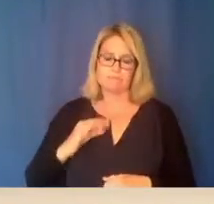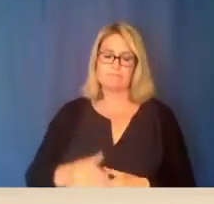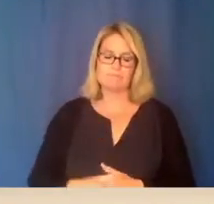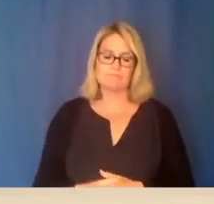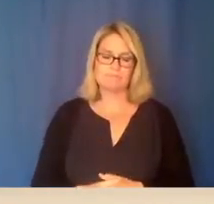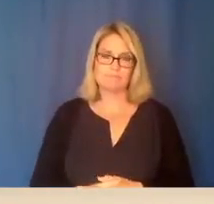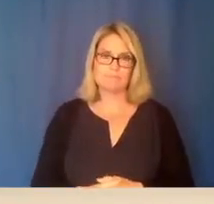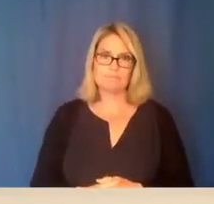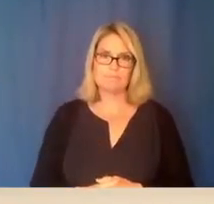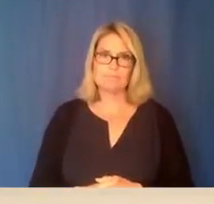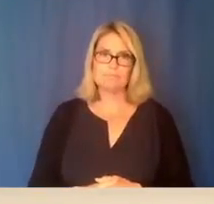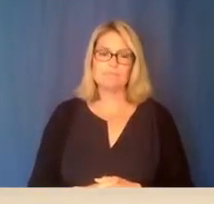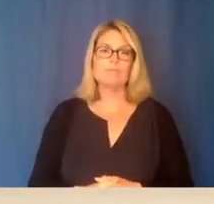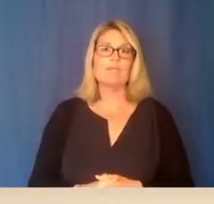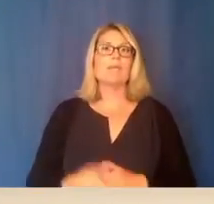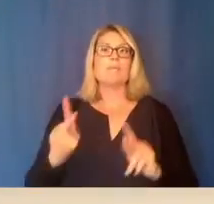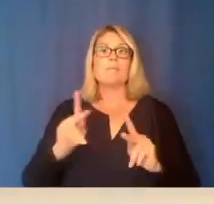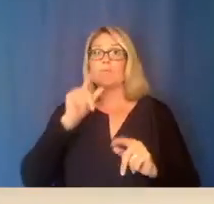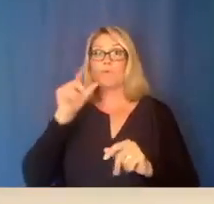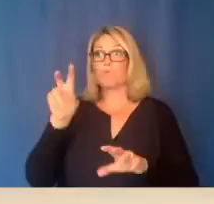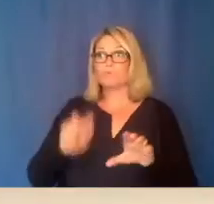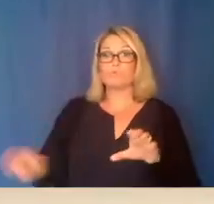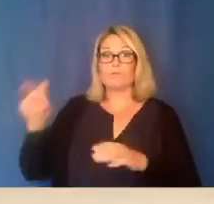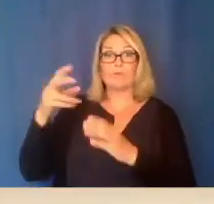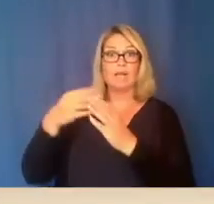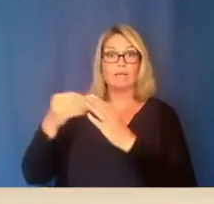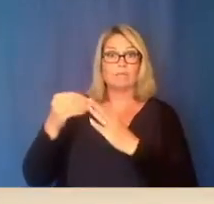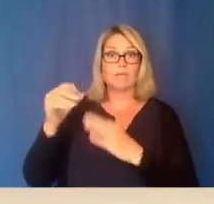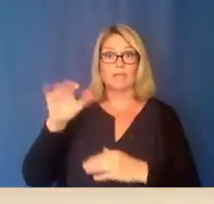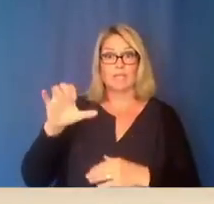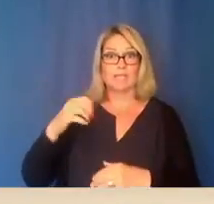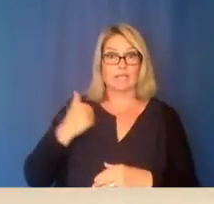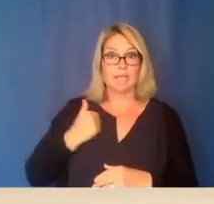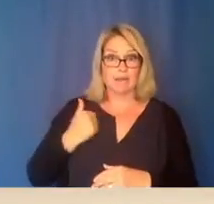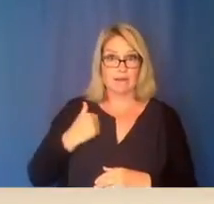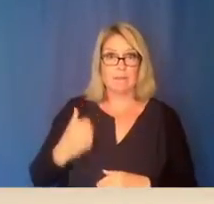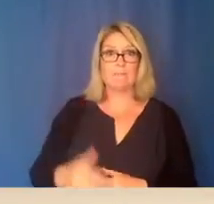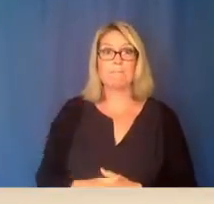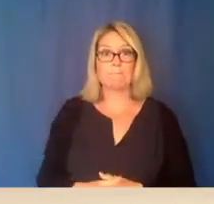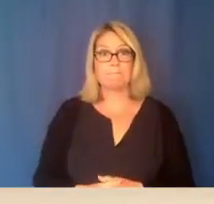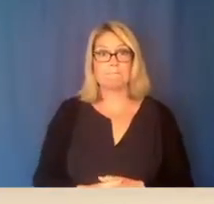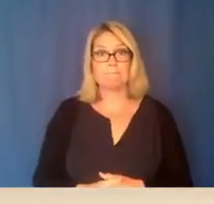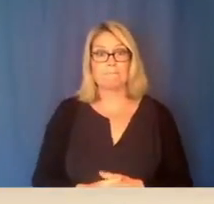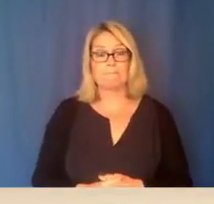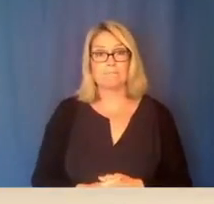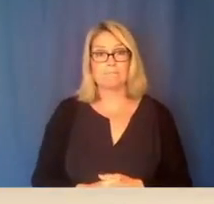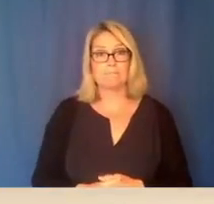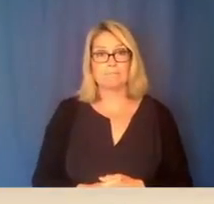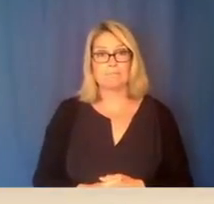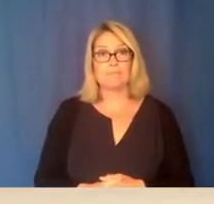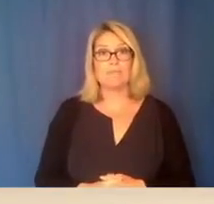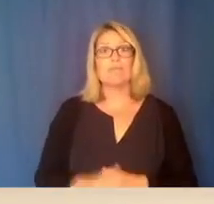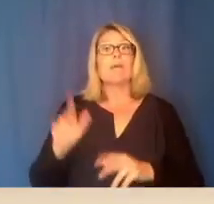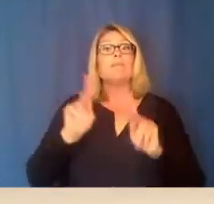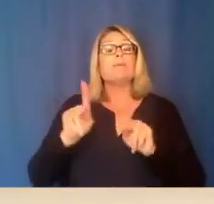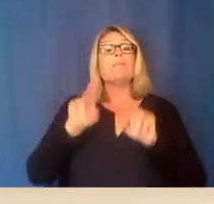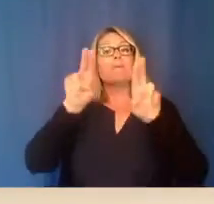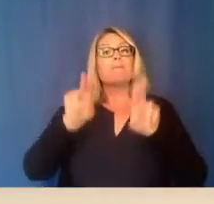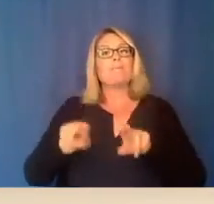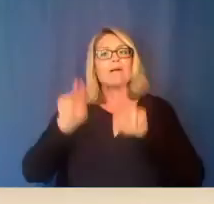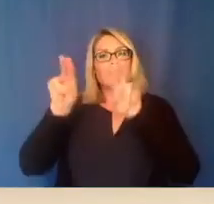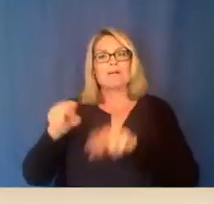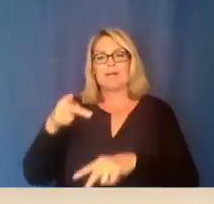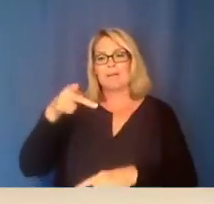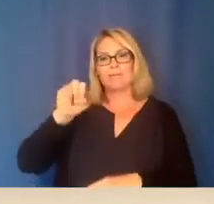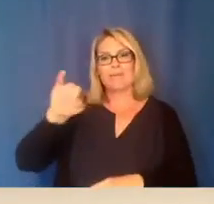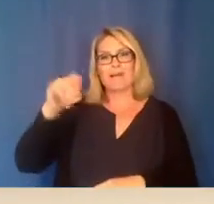with increased traffic from outside Atlantic Canada. Of course, because people are applying for PI passes and indicating a date